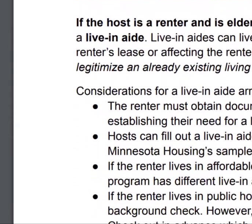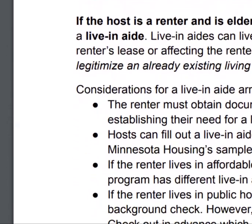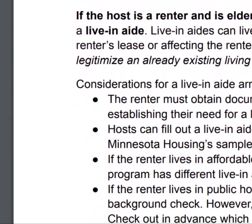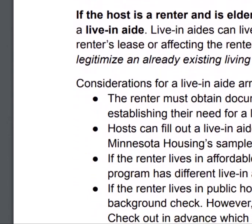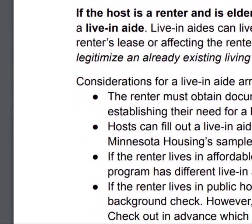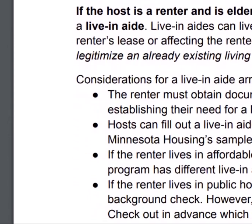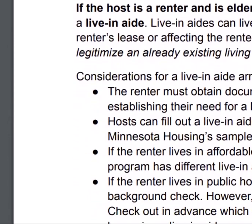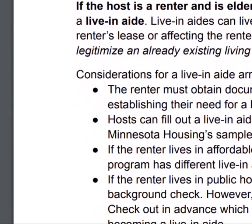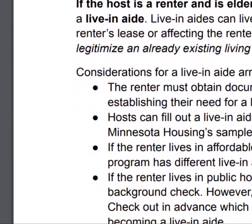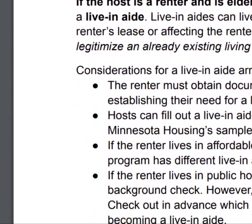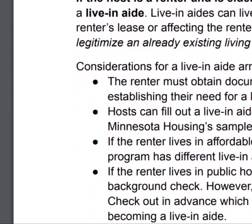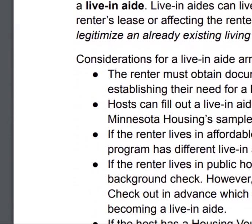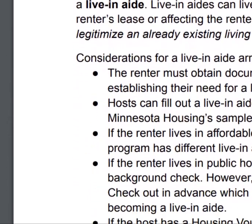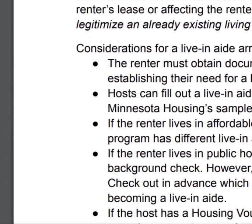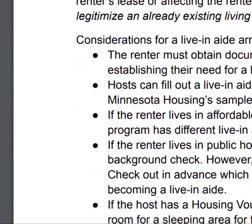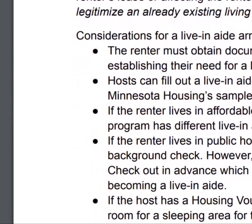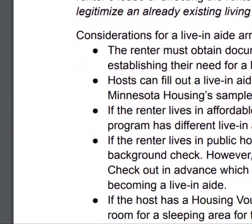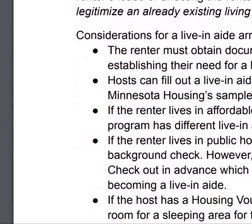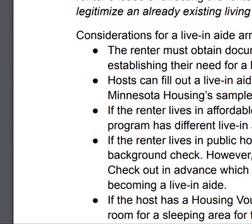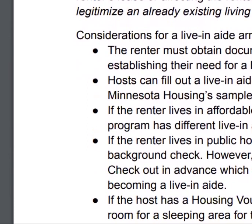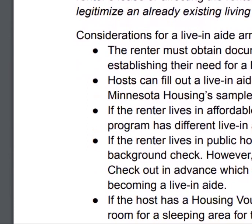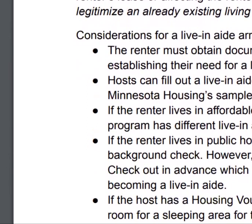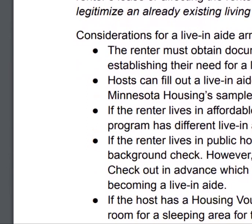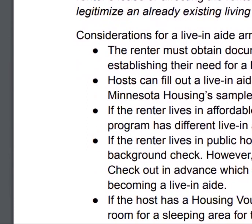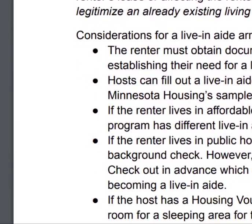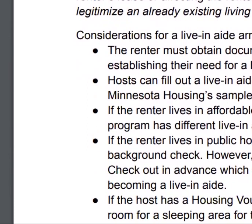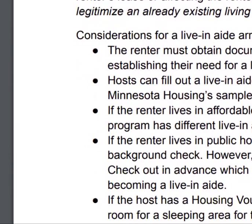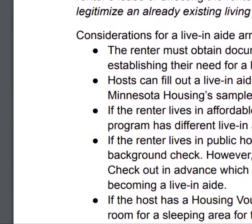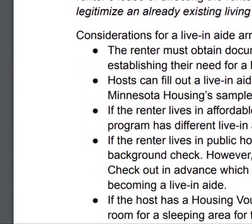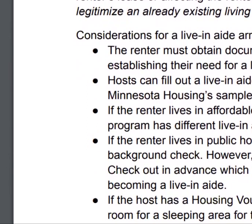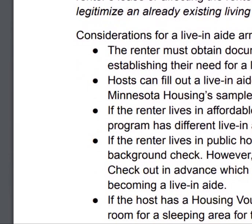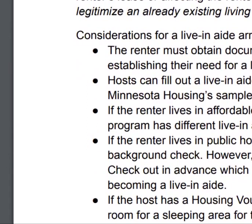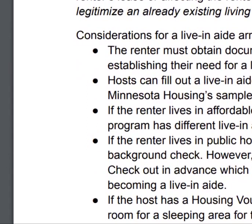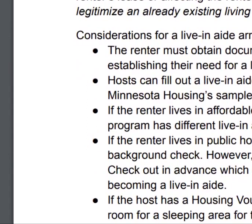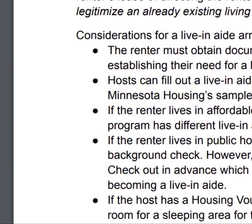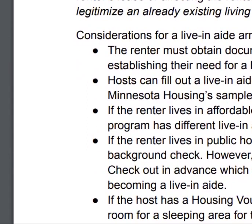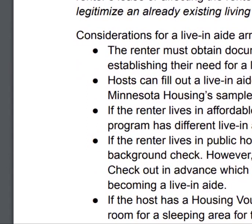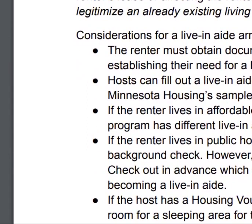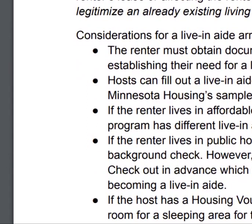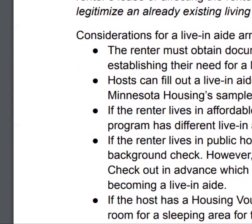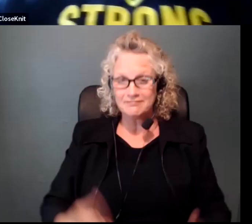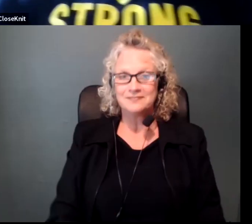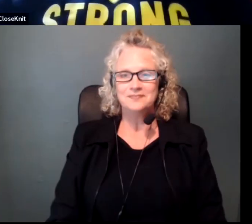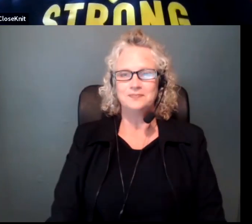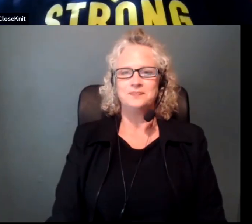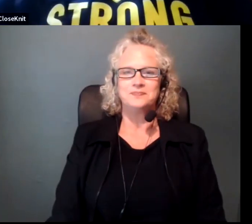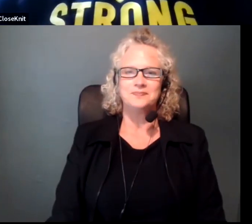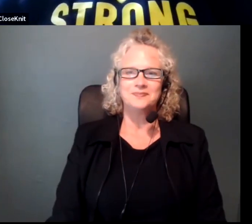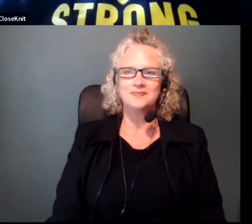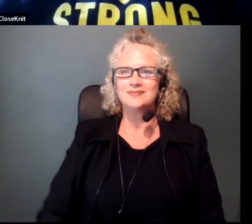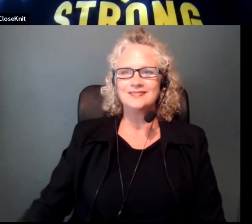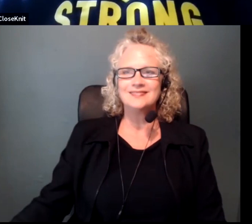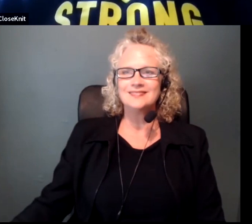services. So I think we're good for questions now if people have questions. Mm-hmm.